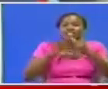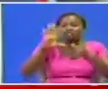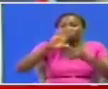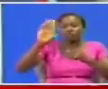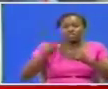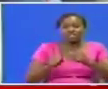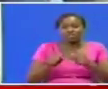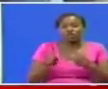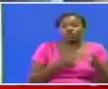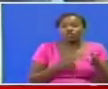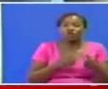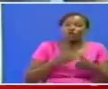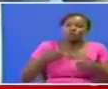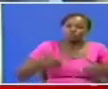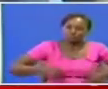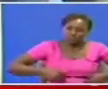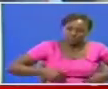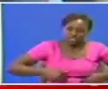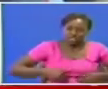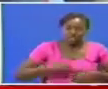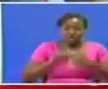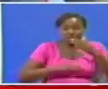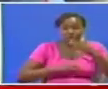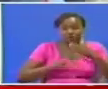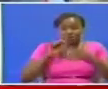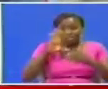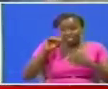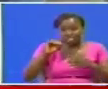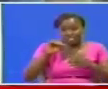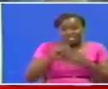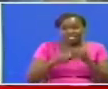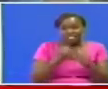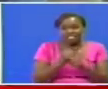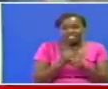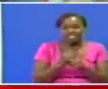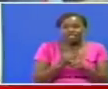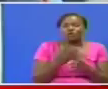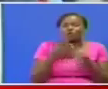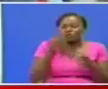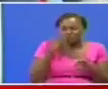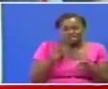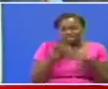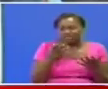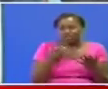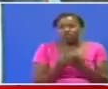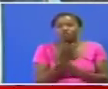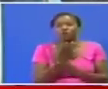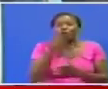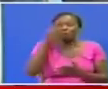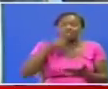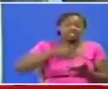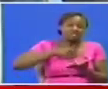our population is aged below 30 years. This group must be the catalyst for real growth. We must invest in